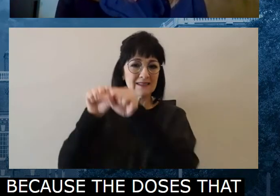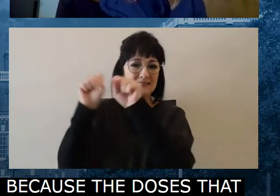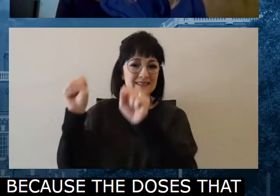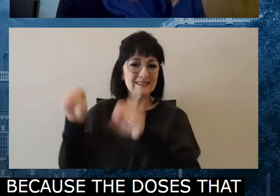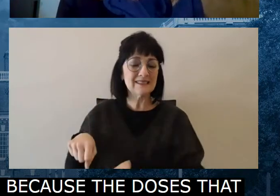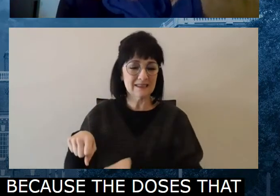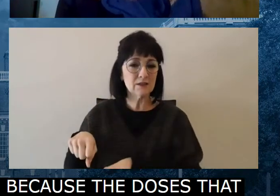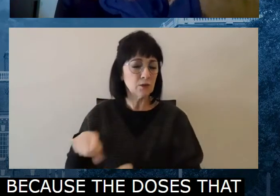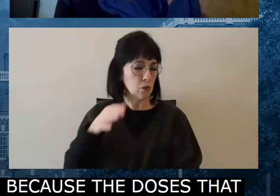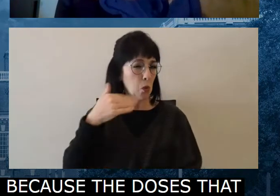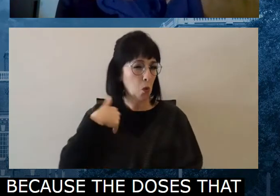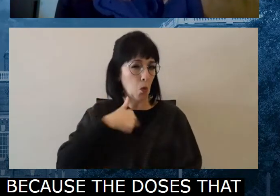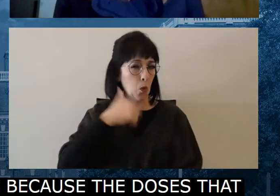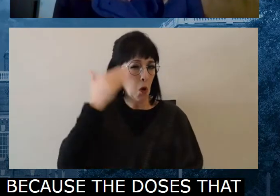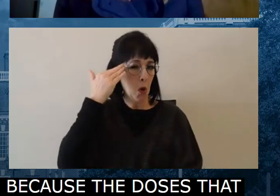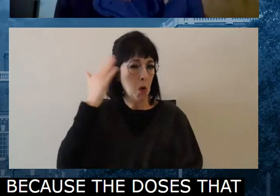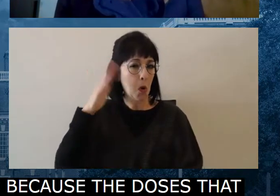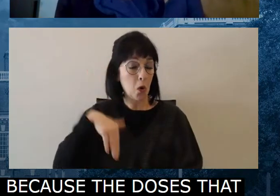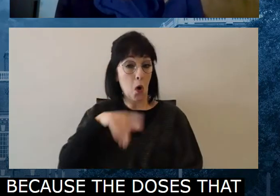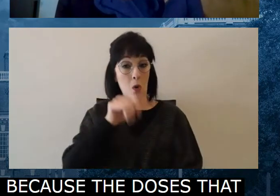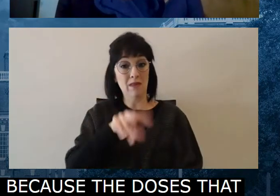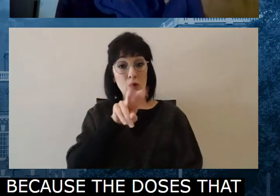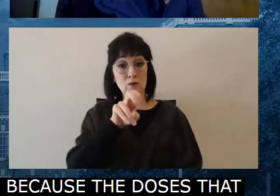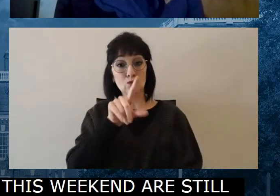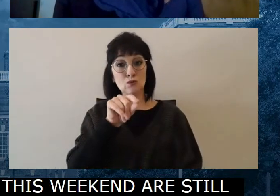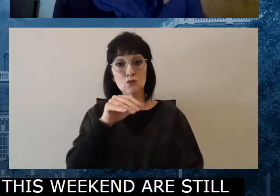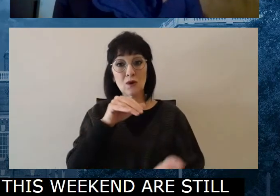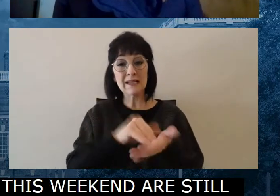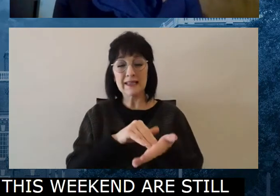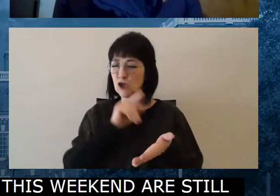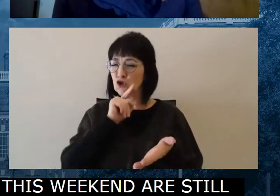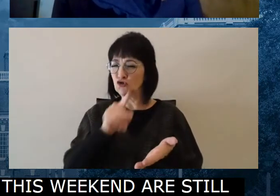thousand higher, and we will be caught up in a few days.